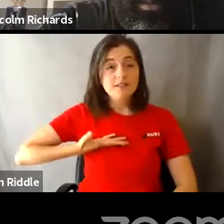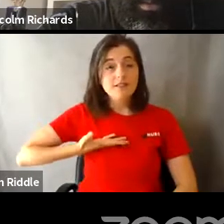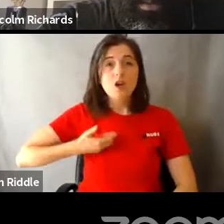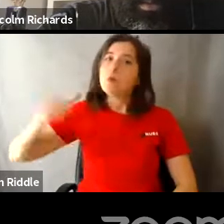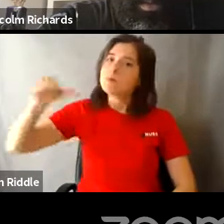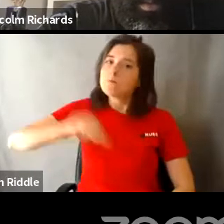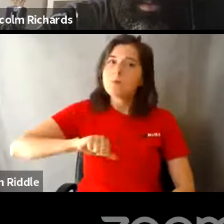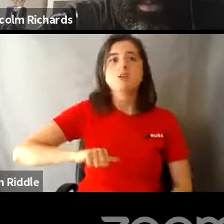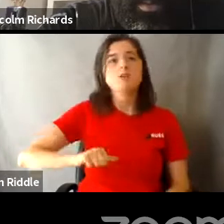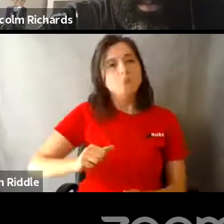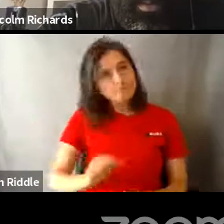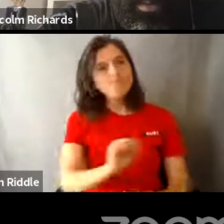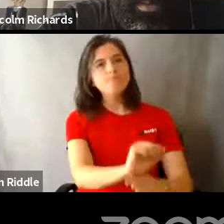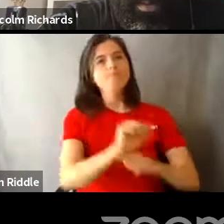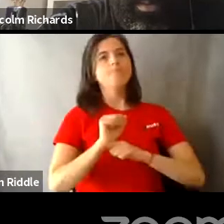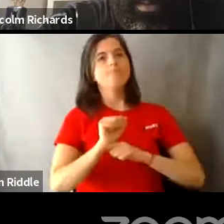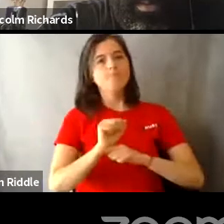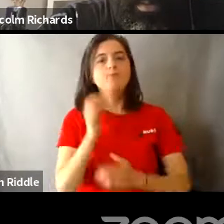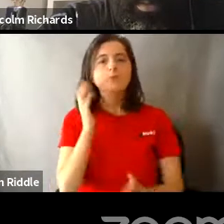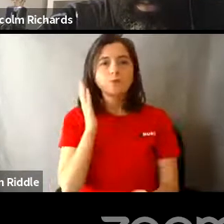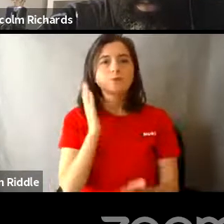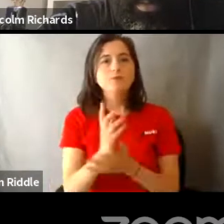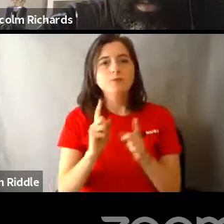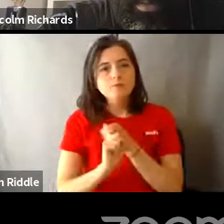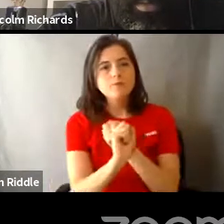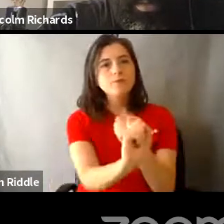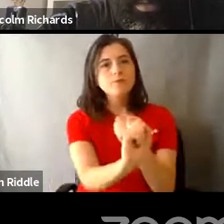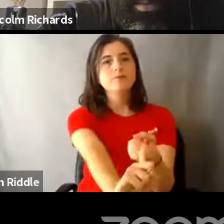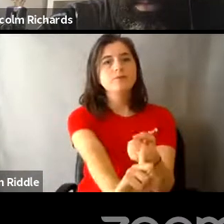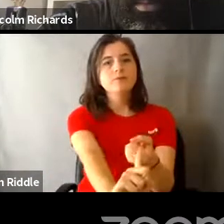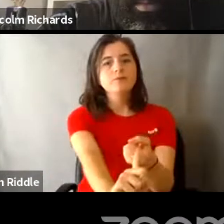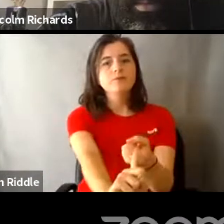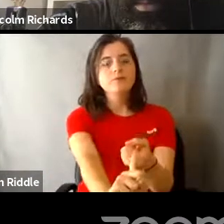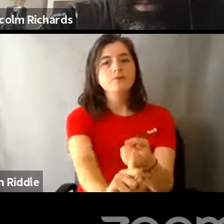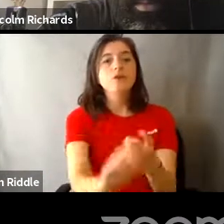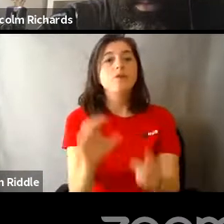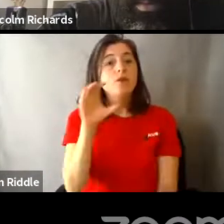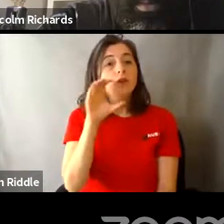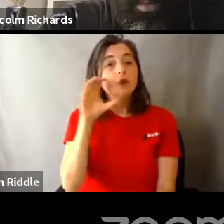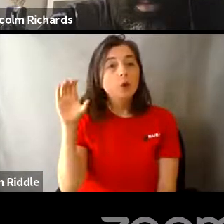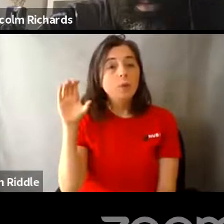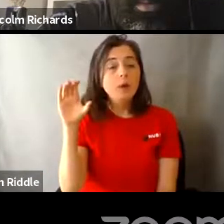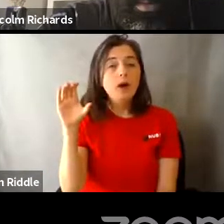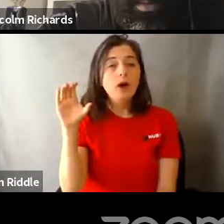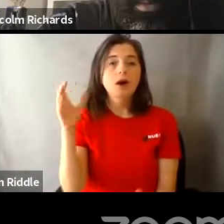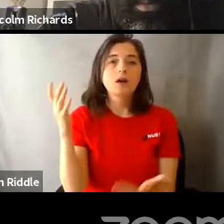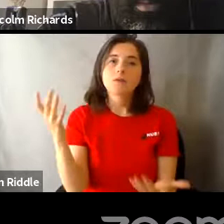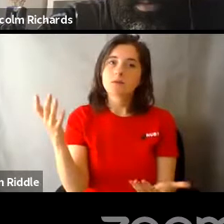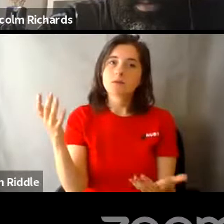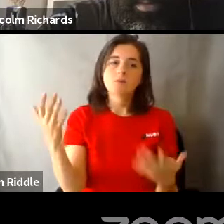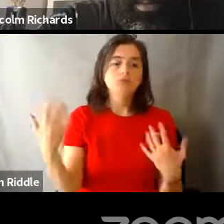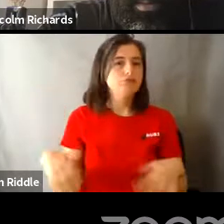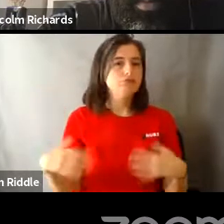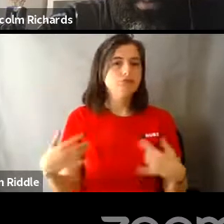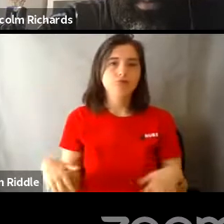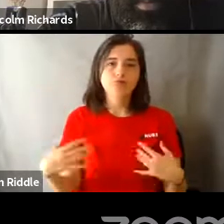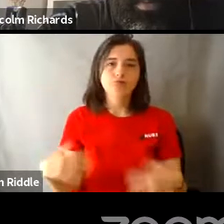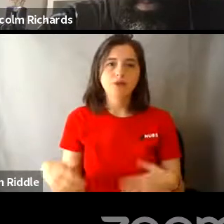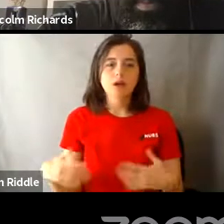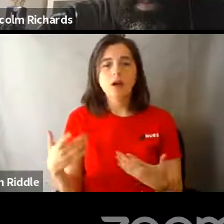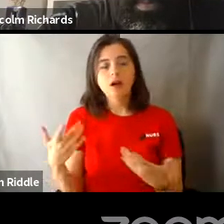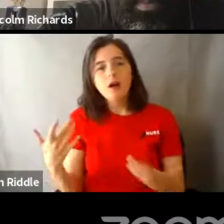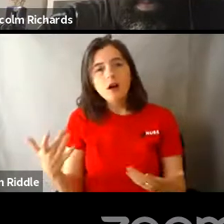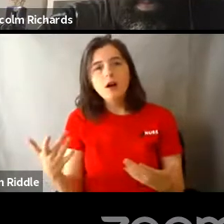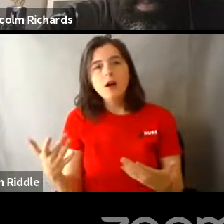defend permanently. In the case of Cuba, despite our advances, I think there are